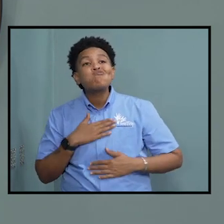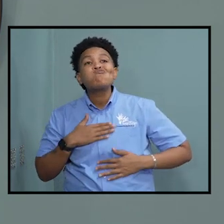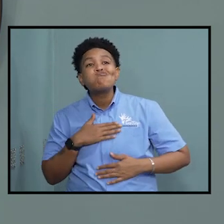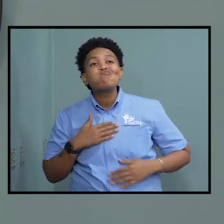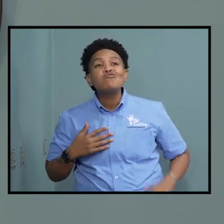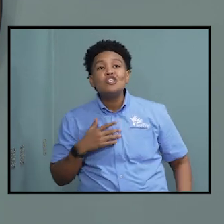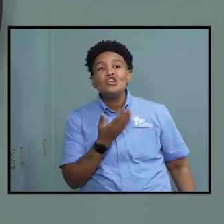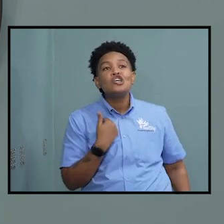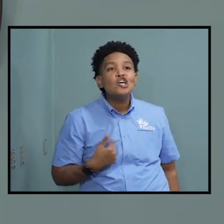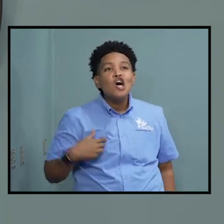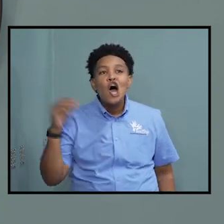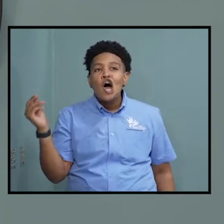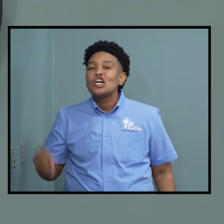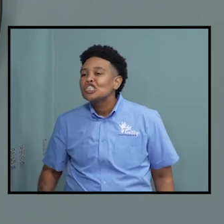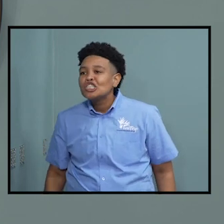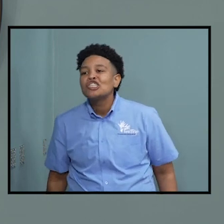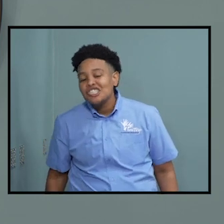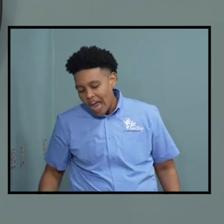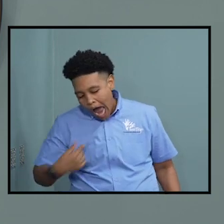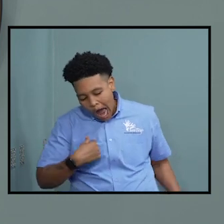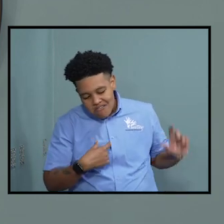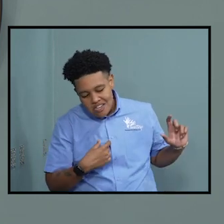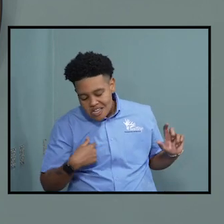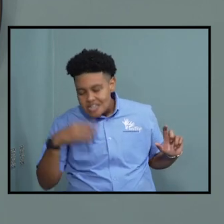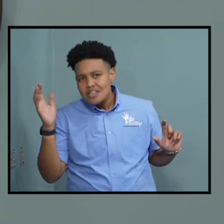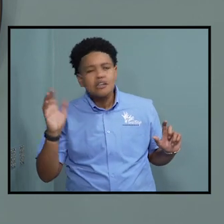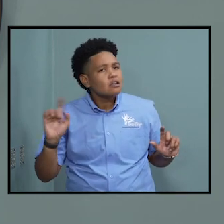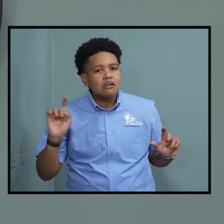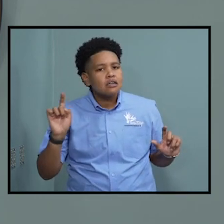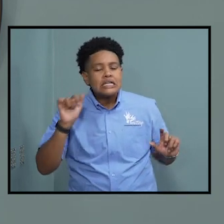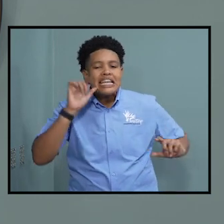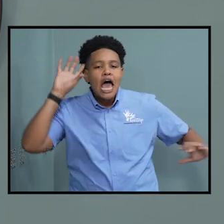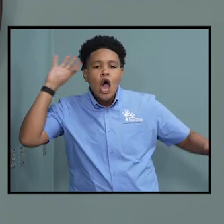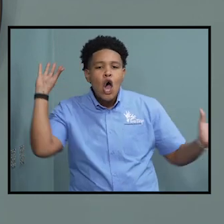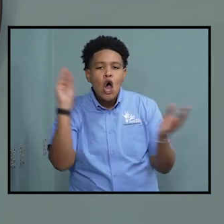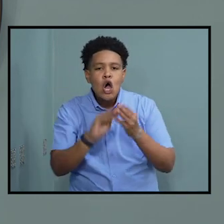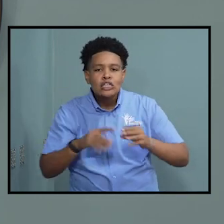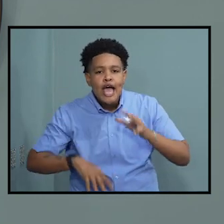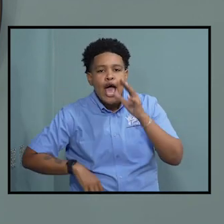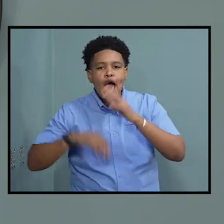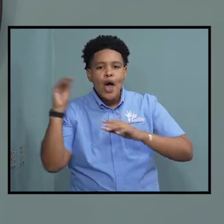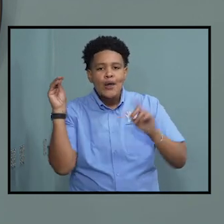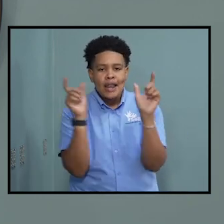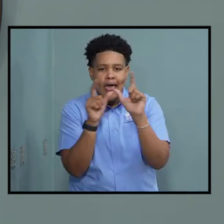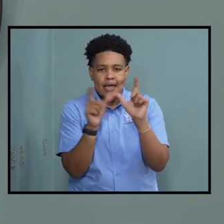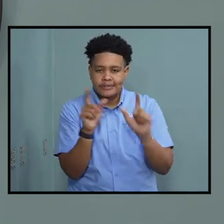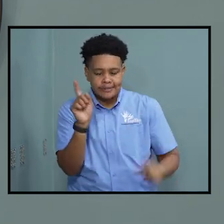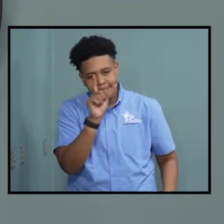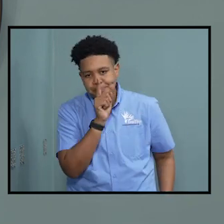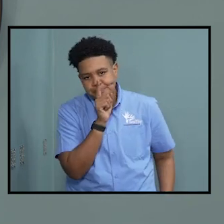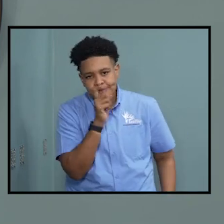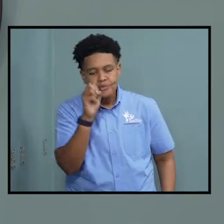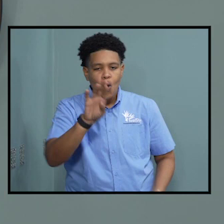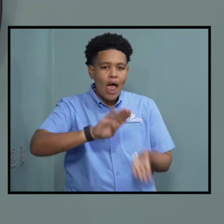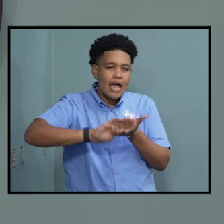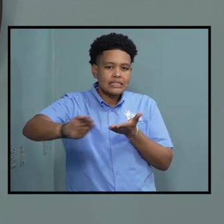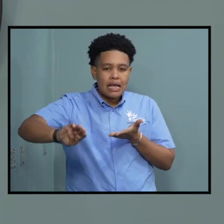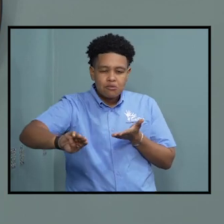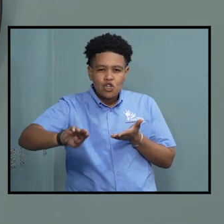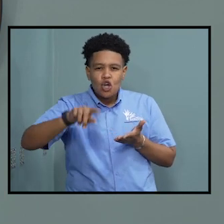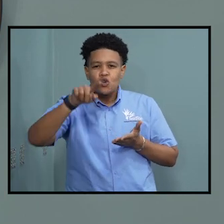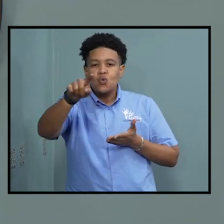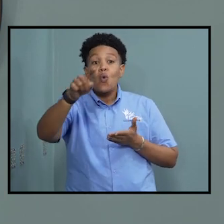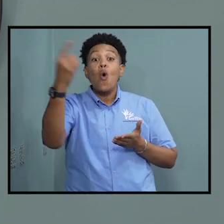So it is not a wholesale movement license or exemption.